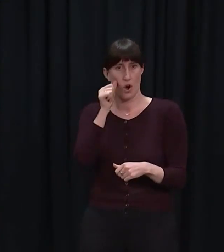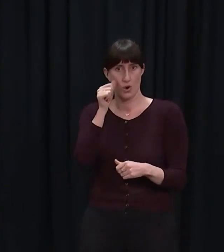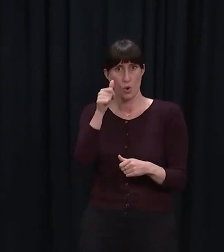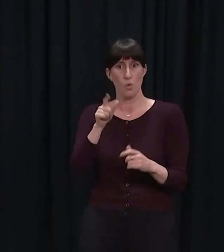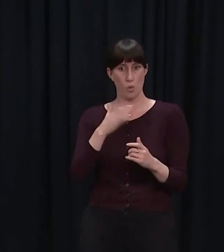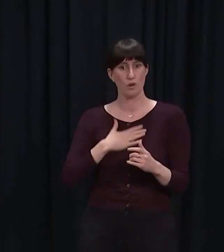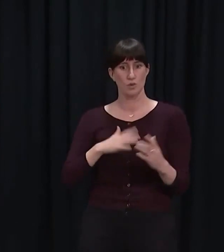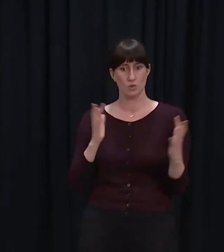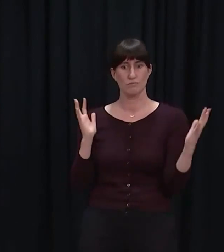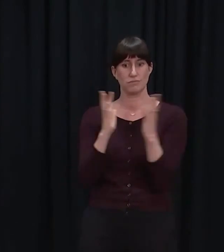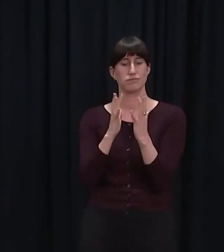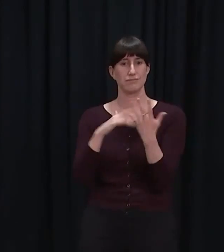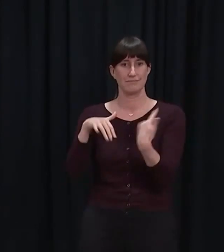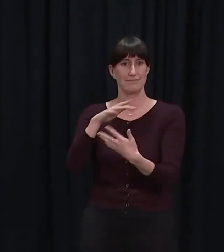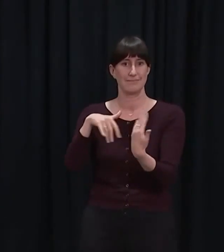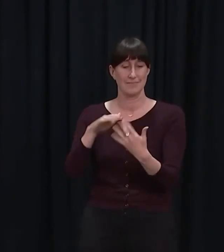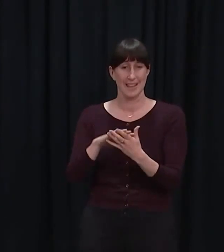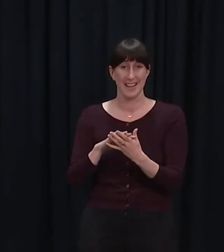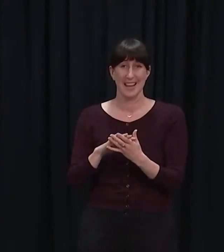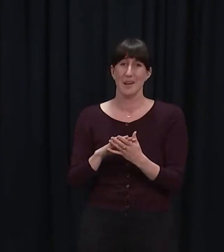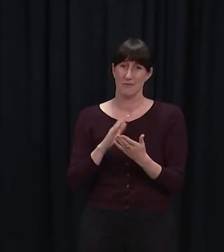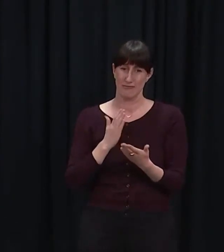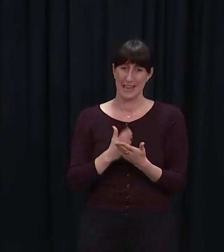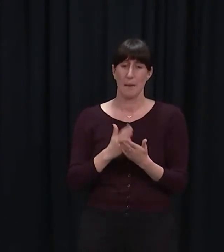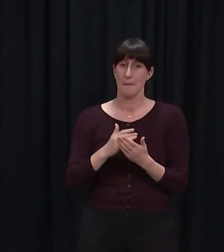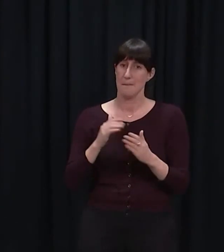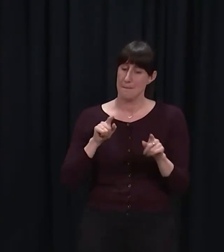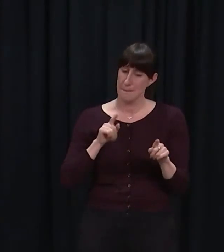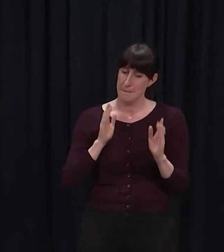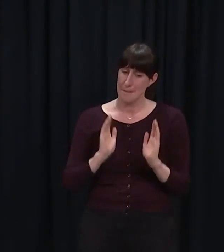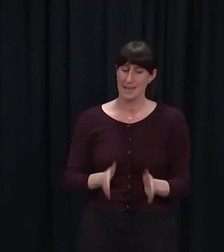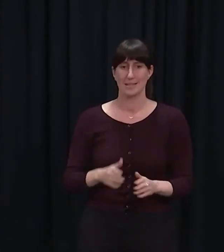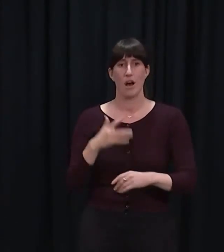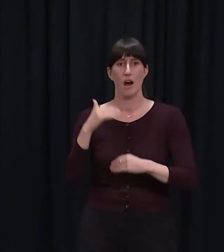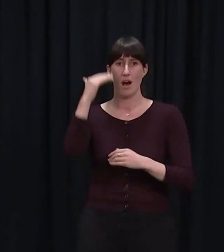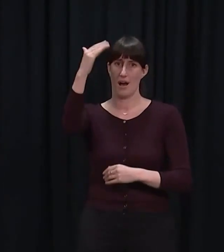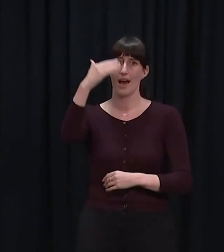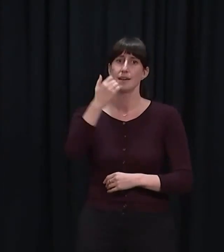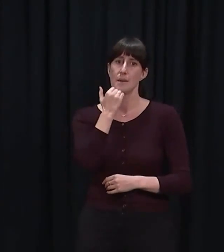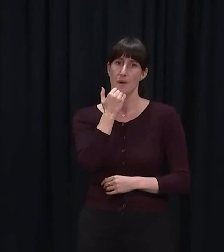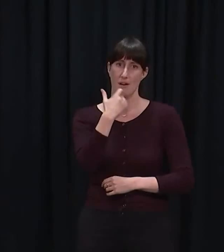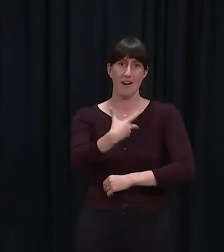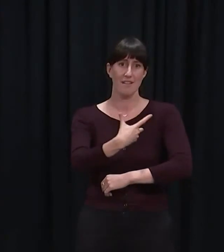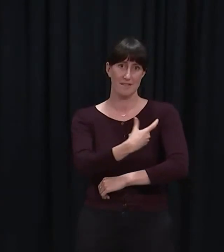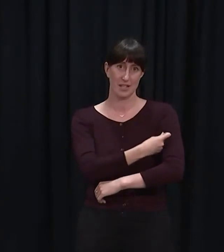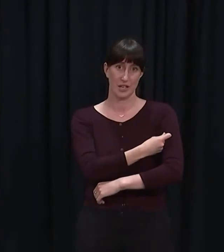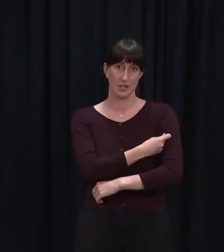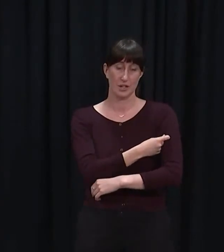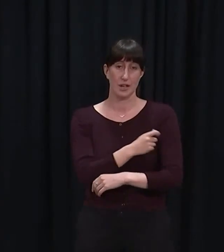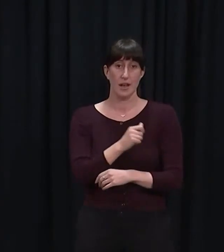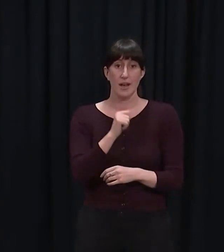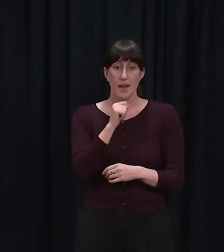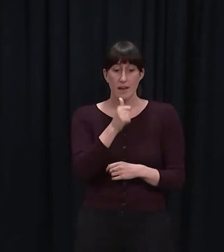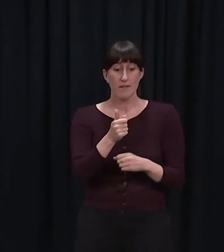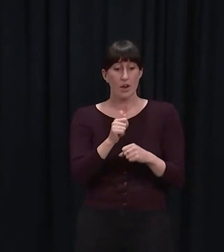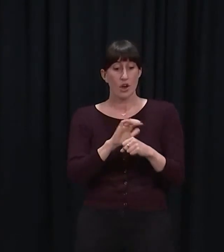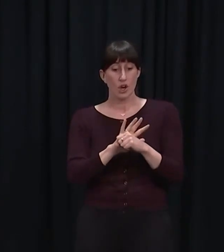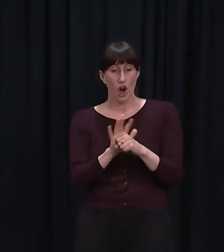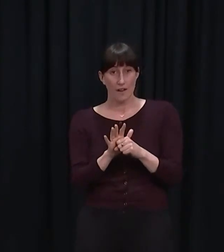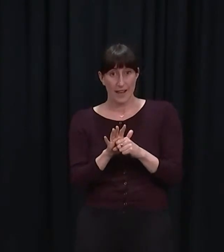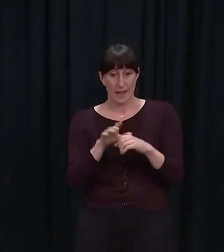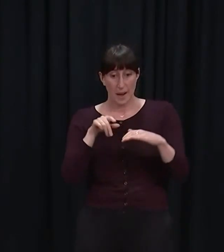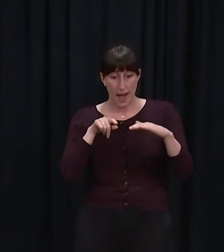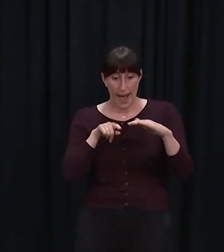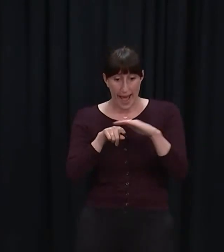is to make sure we have as higher rates of vaccination as possible. When we reach the point where COVID-19 does make it out